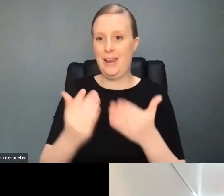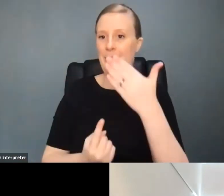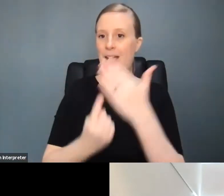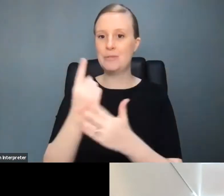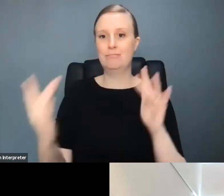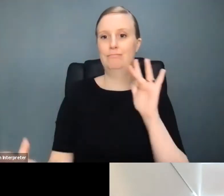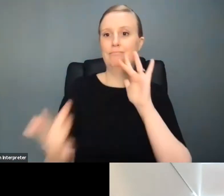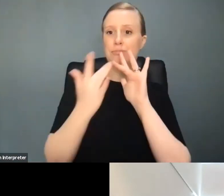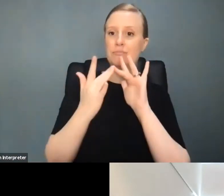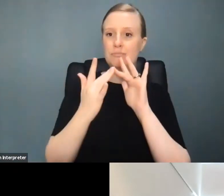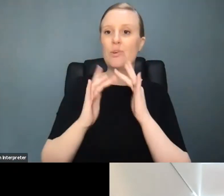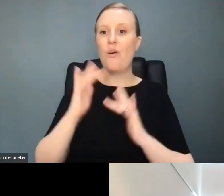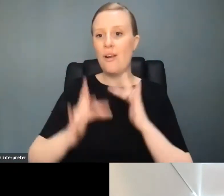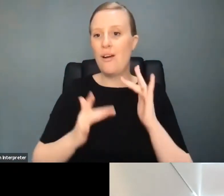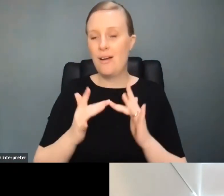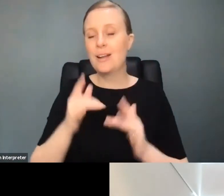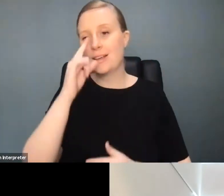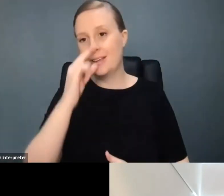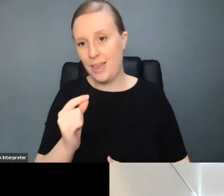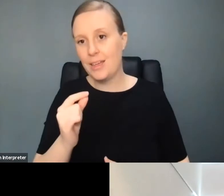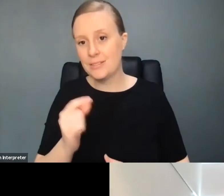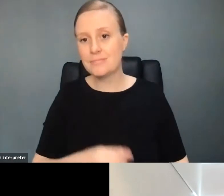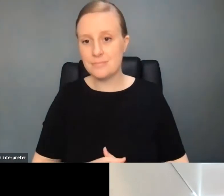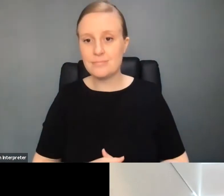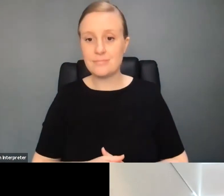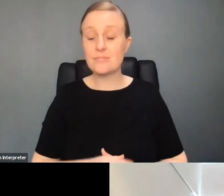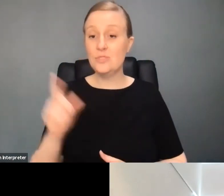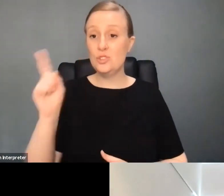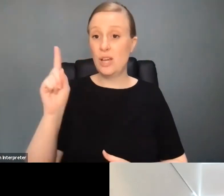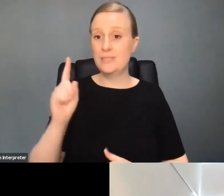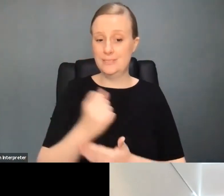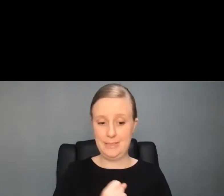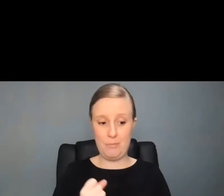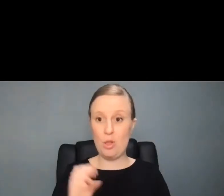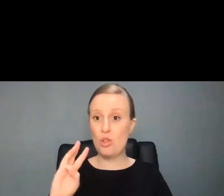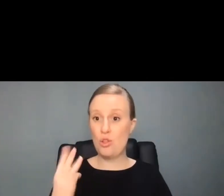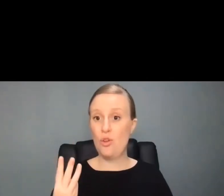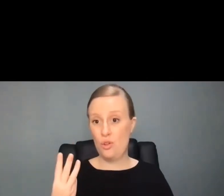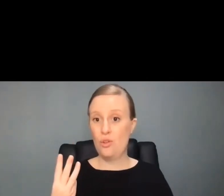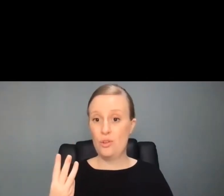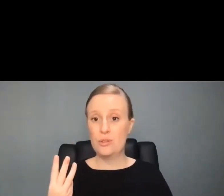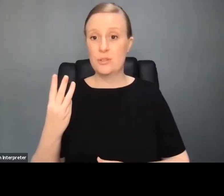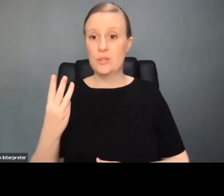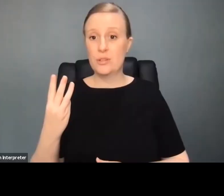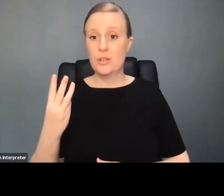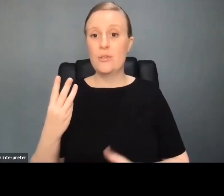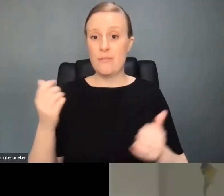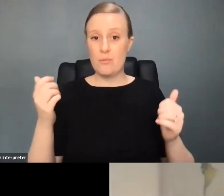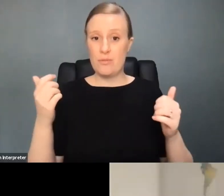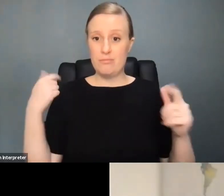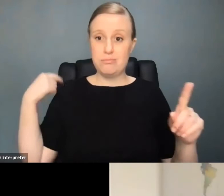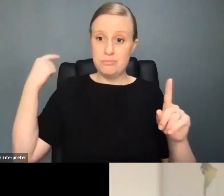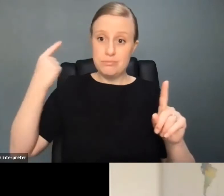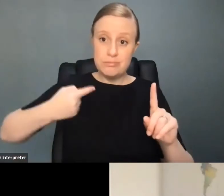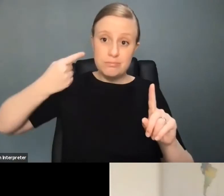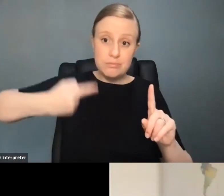to get together. This is our third day, and we've had a very large audience, a